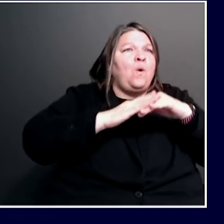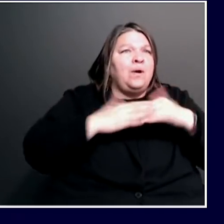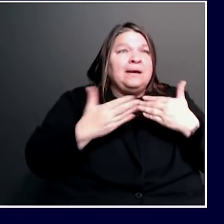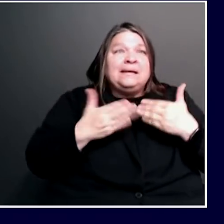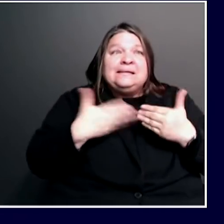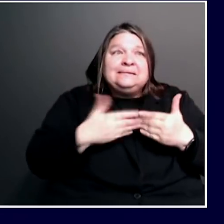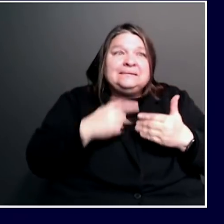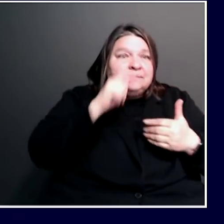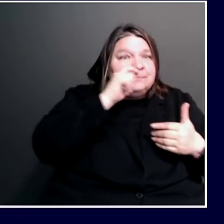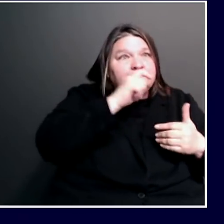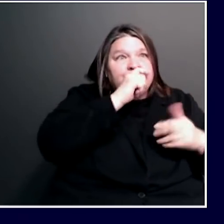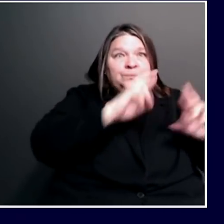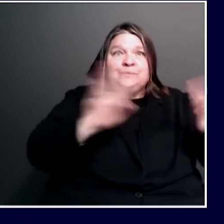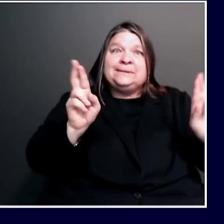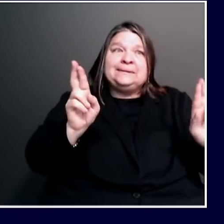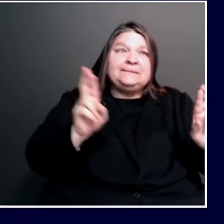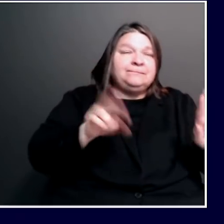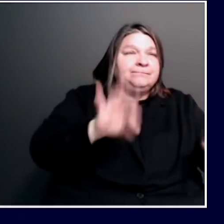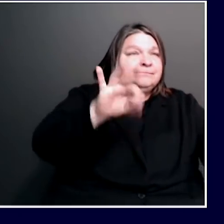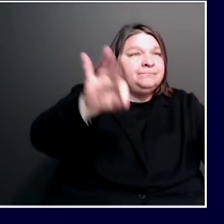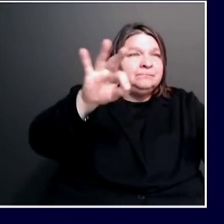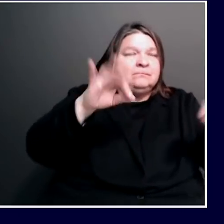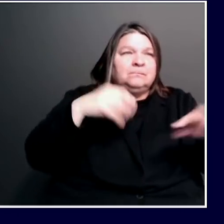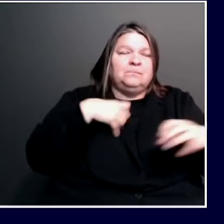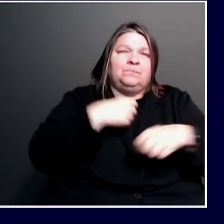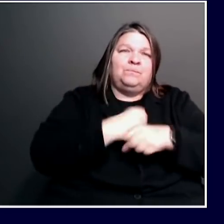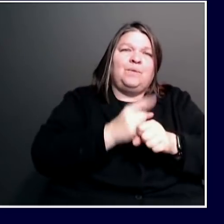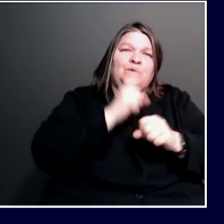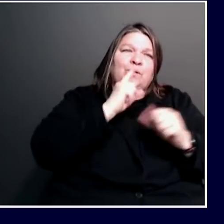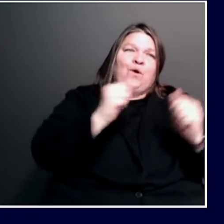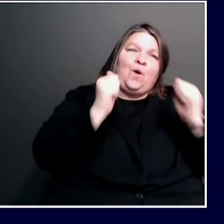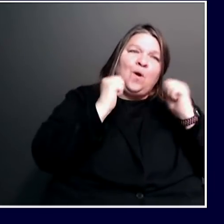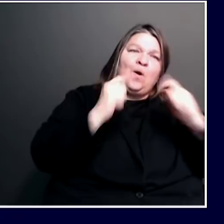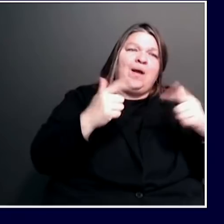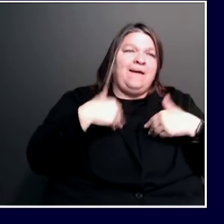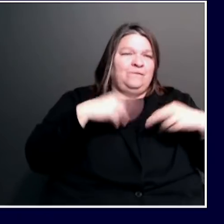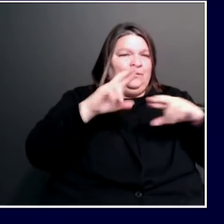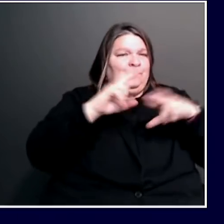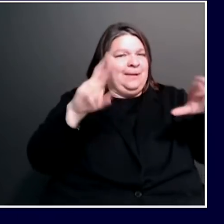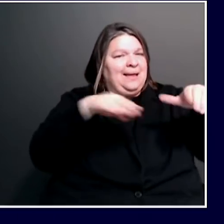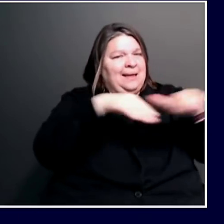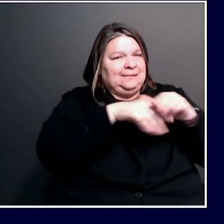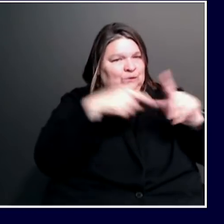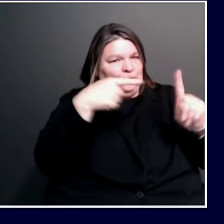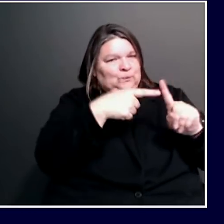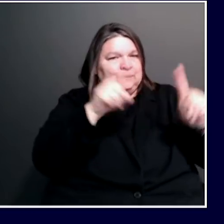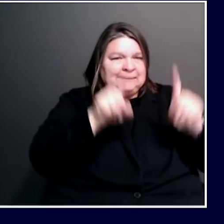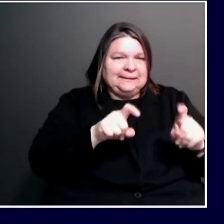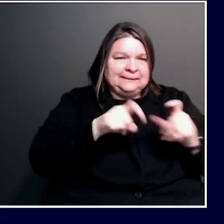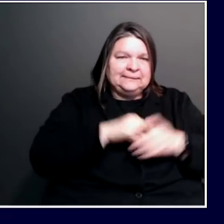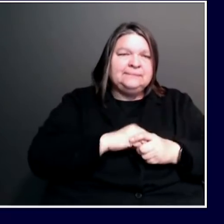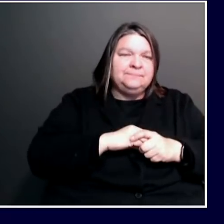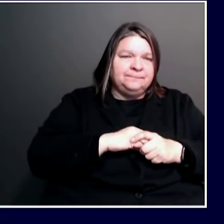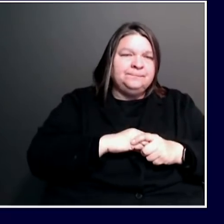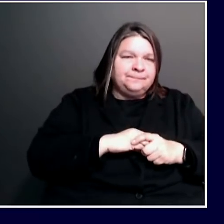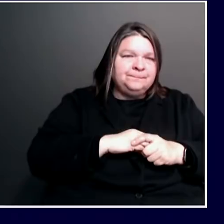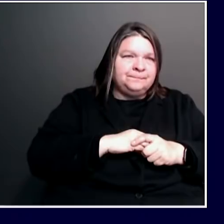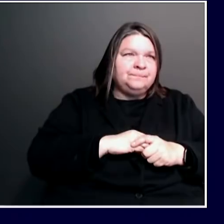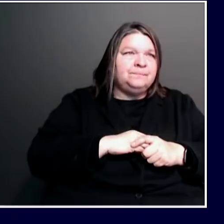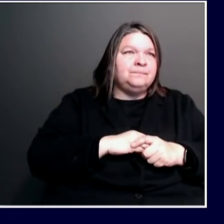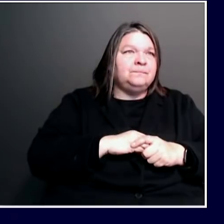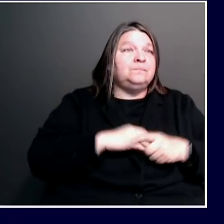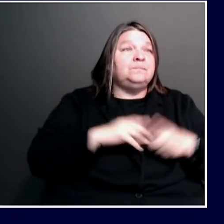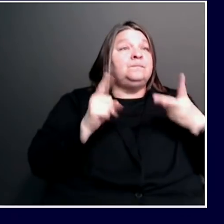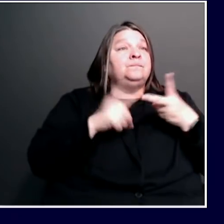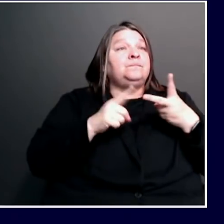those tests are widely available to all people in Maine, no matter where they live. Okay, thank you. Second question, I think, is actually for both of